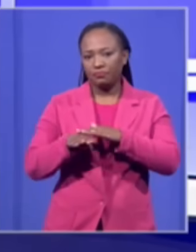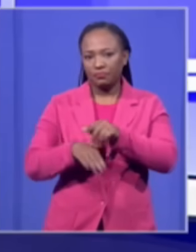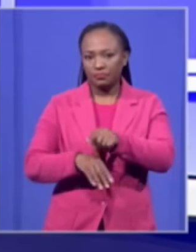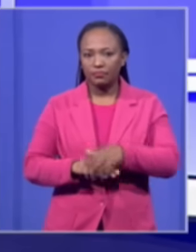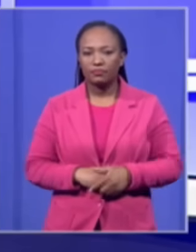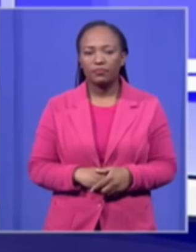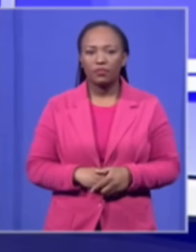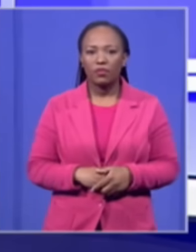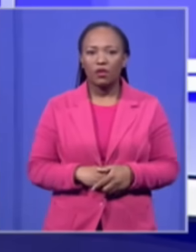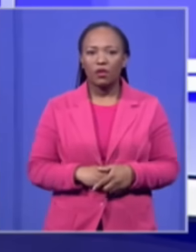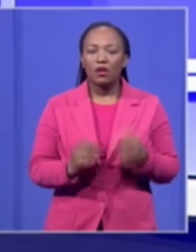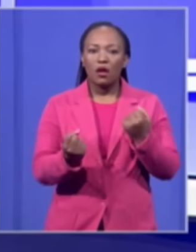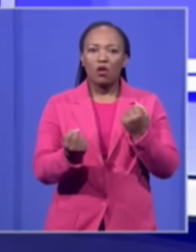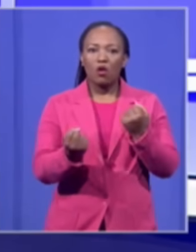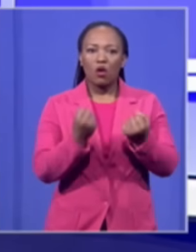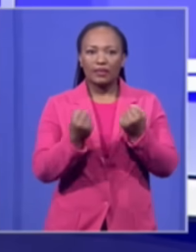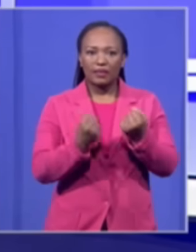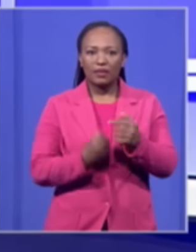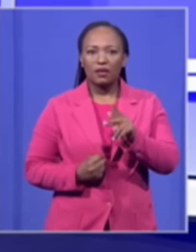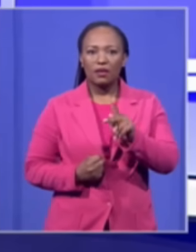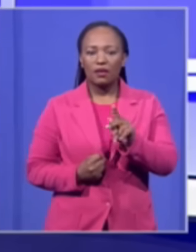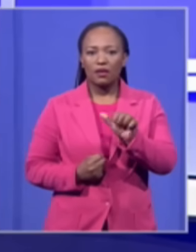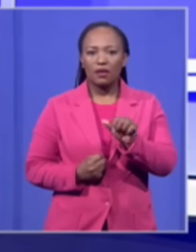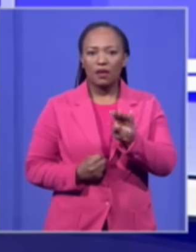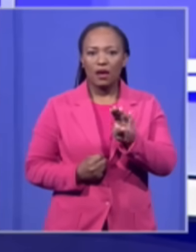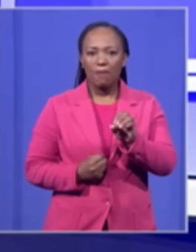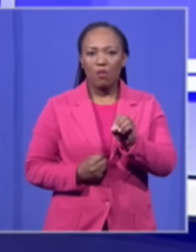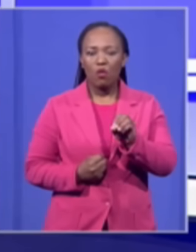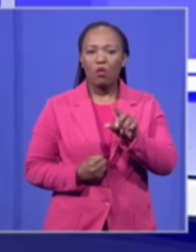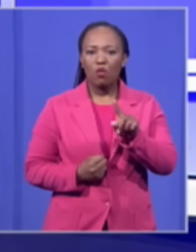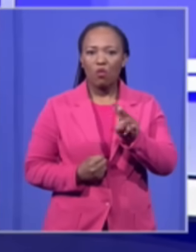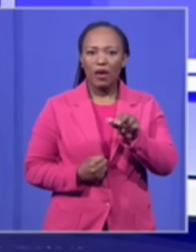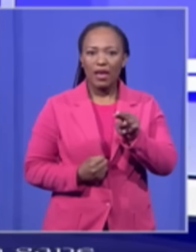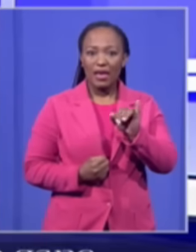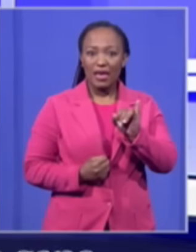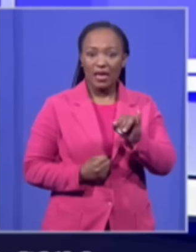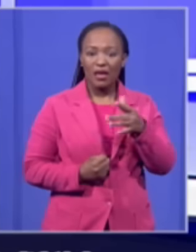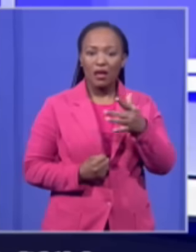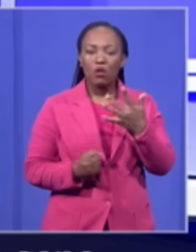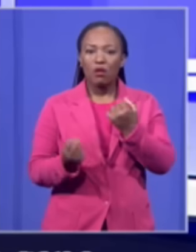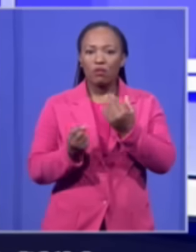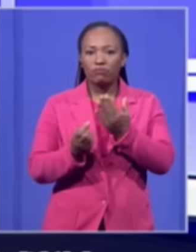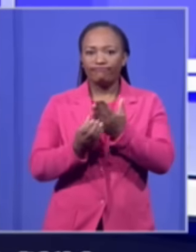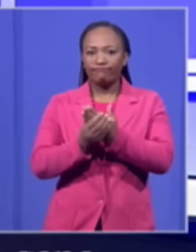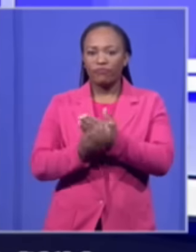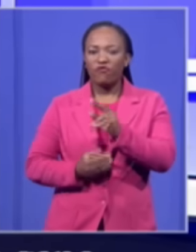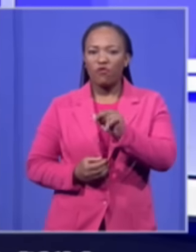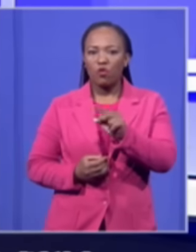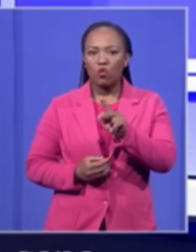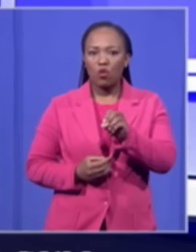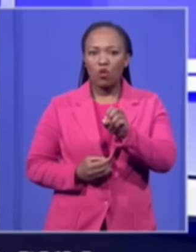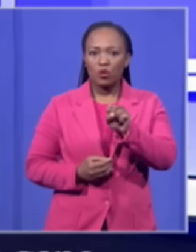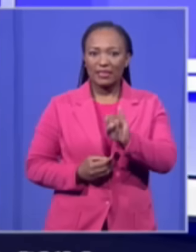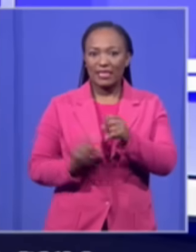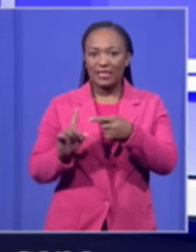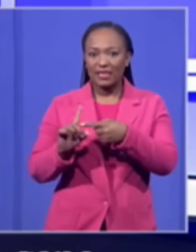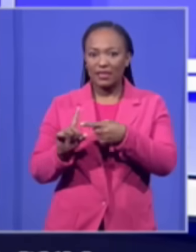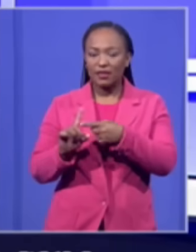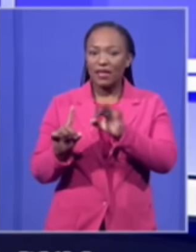Kgotlatshekelo ya magistrata wa Kabokweni e buseditse morago gape kgetsi ya polao kgatlhanong le Mluleki Nkosi wa dingwaga di le 30 yo